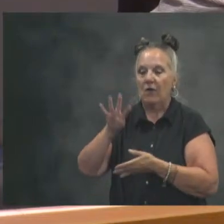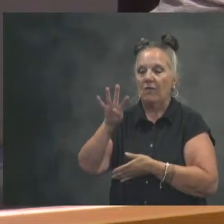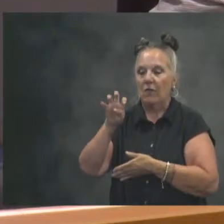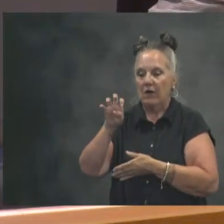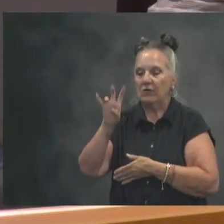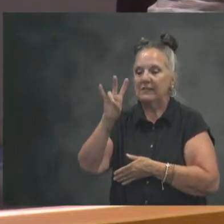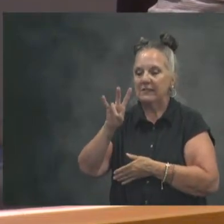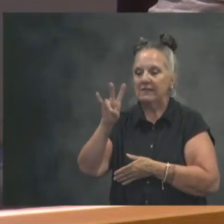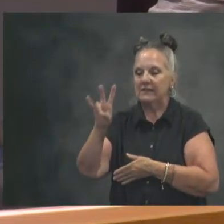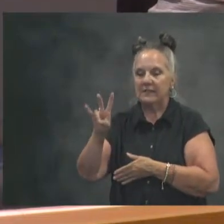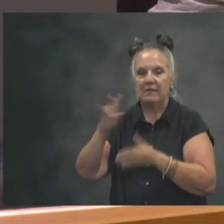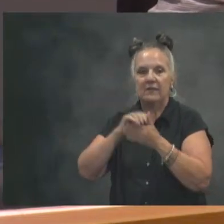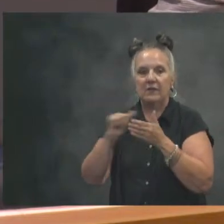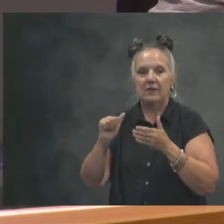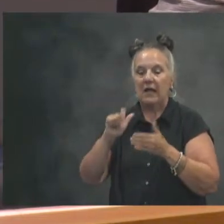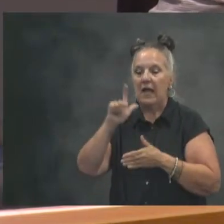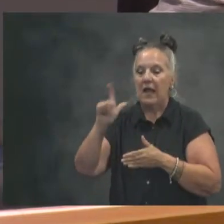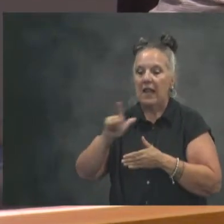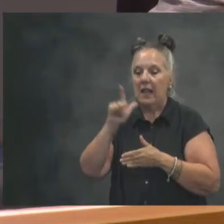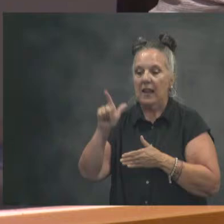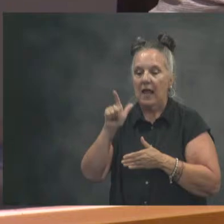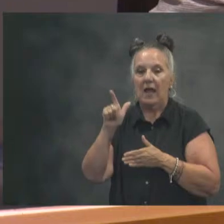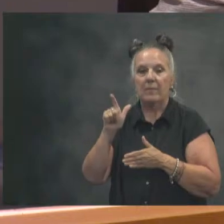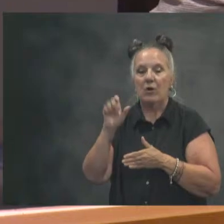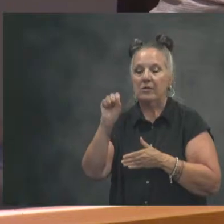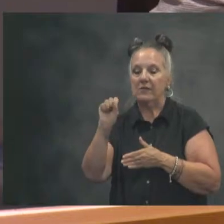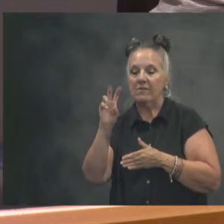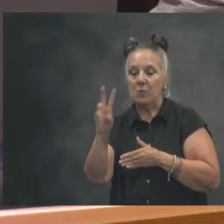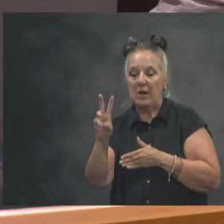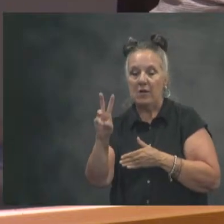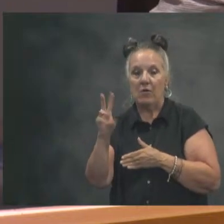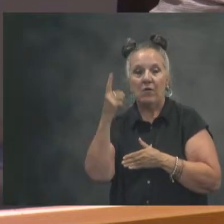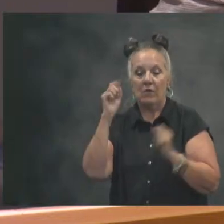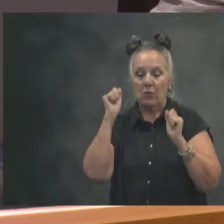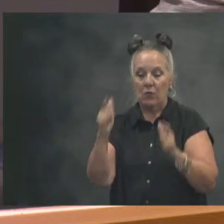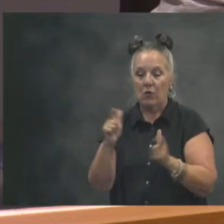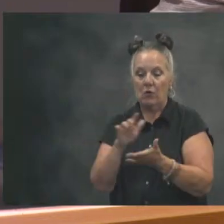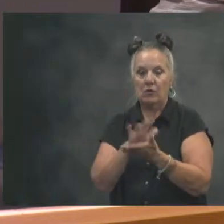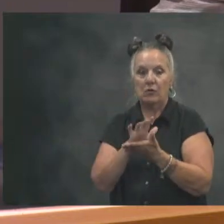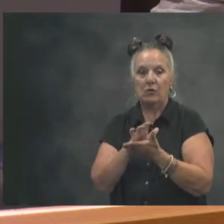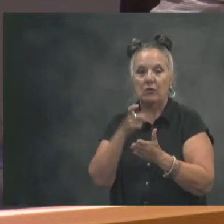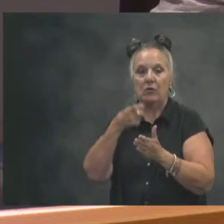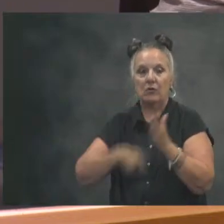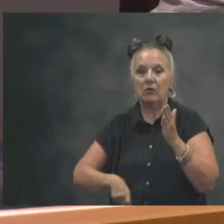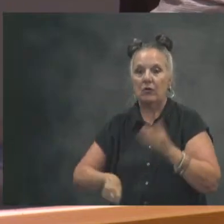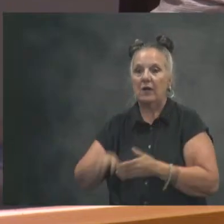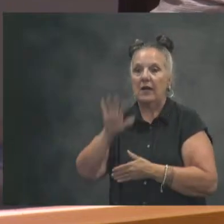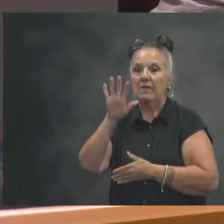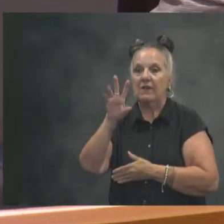$429,477. Library Management System Software renewal to Follett School Solutions, Inc. at a cost of